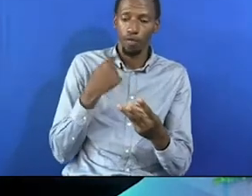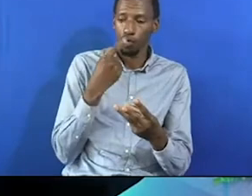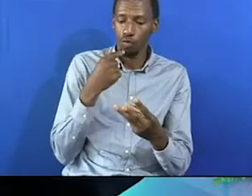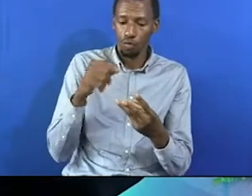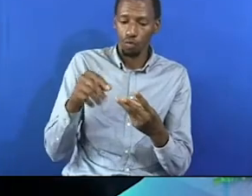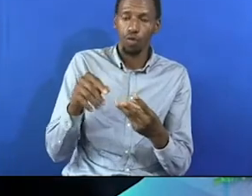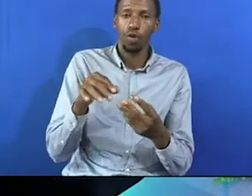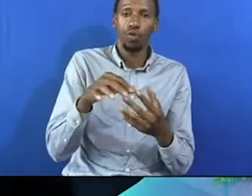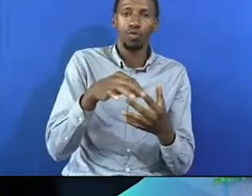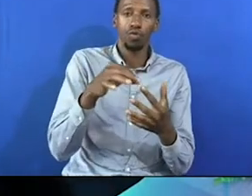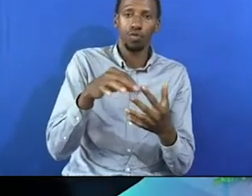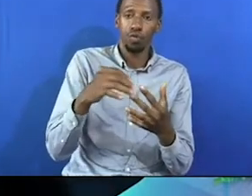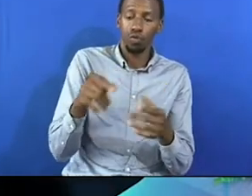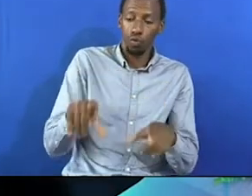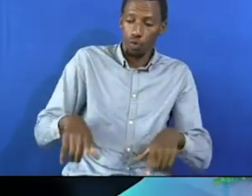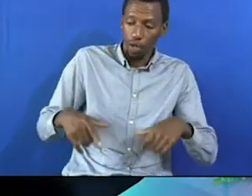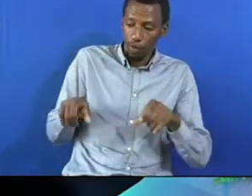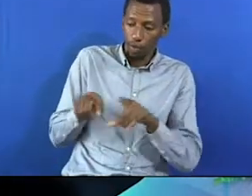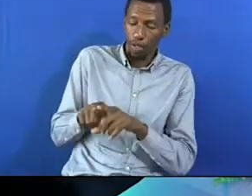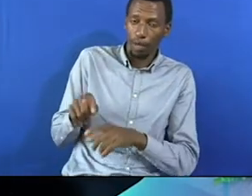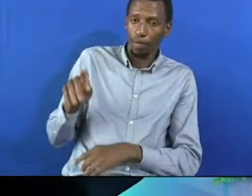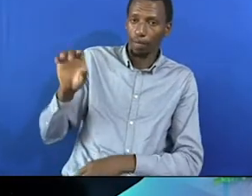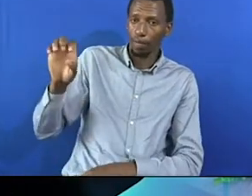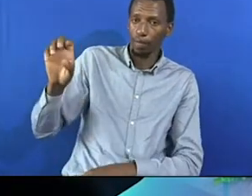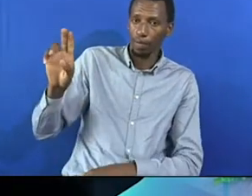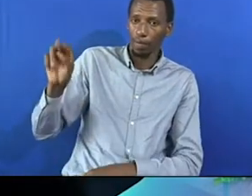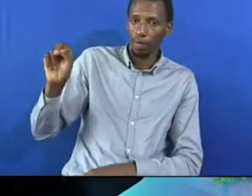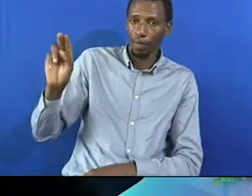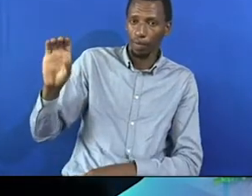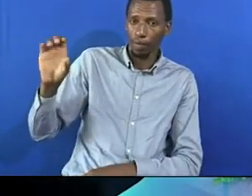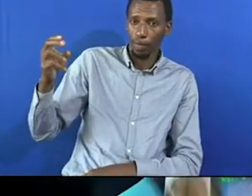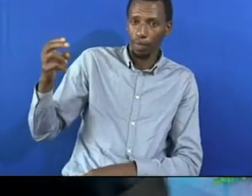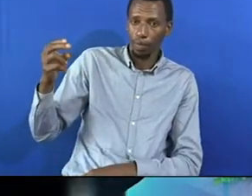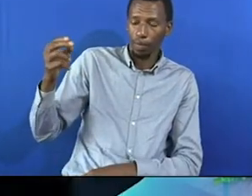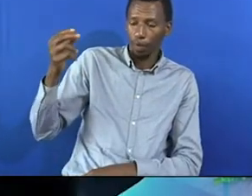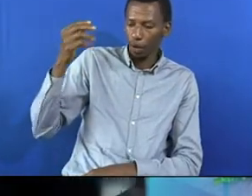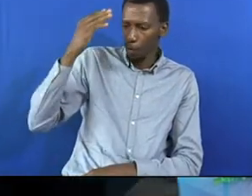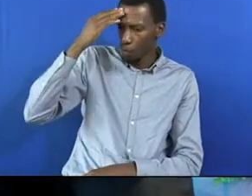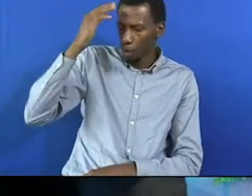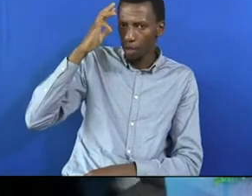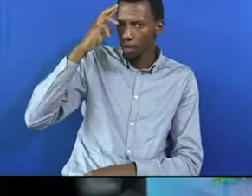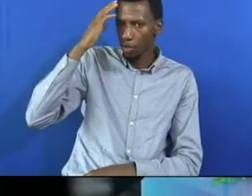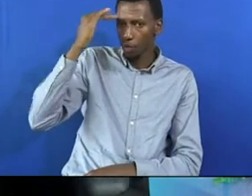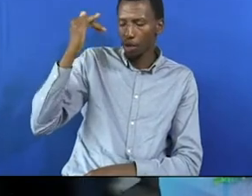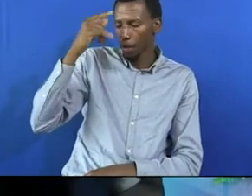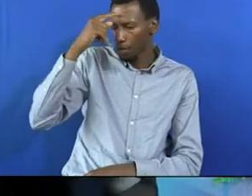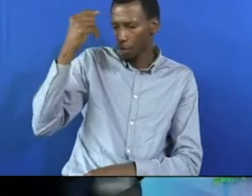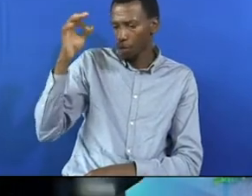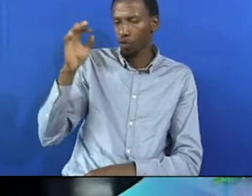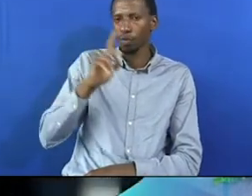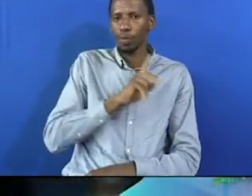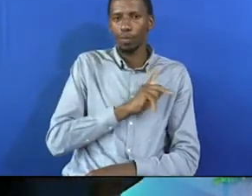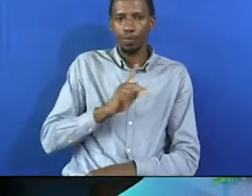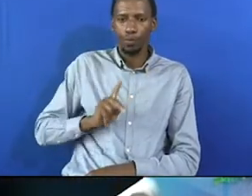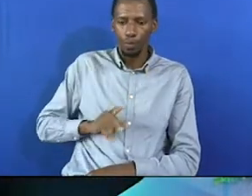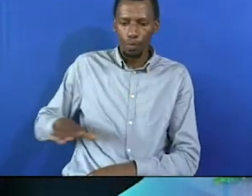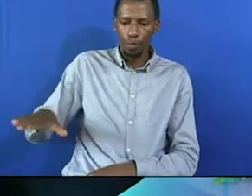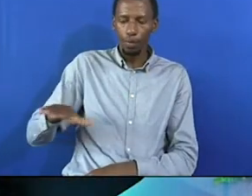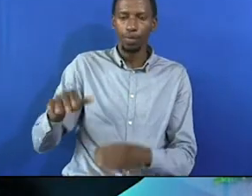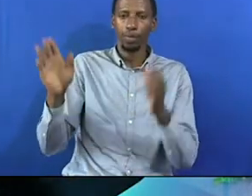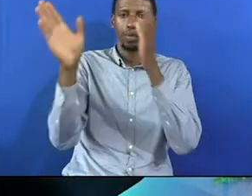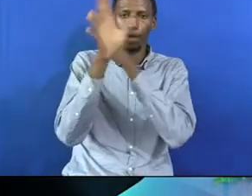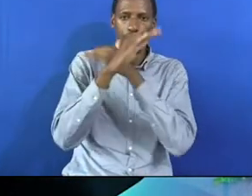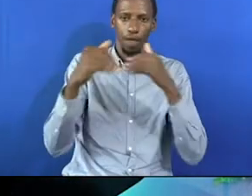choose to live like eunuchs for the sake of the kingdom of heaven. And he said,